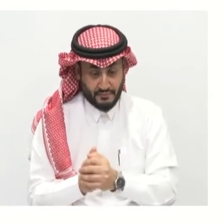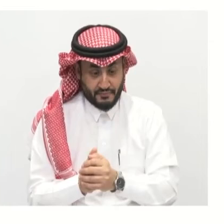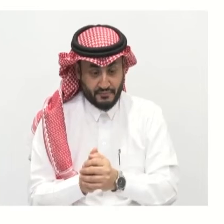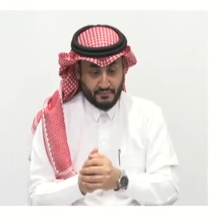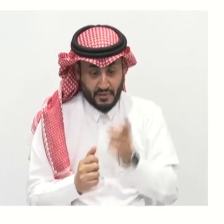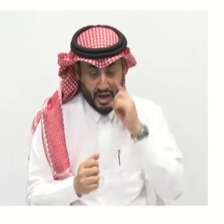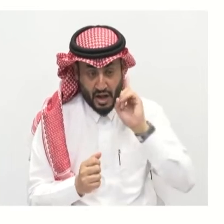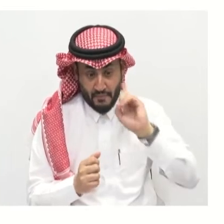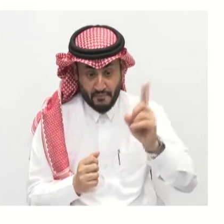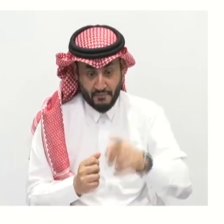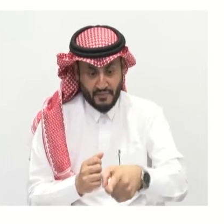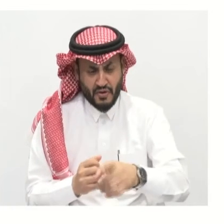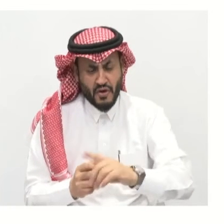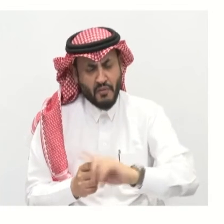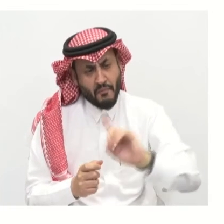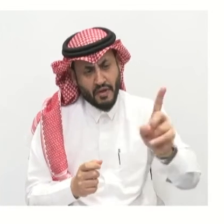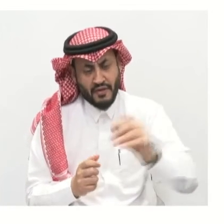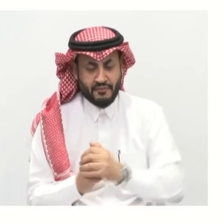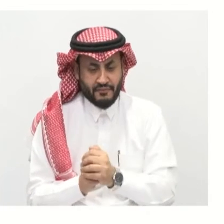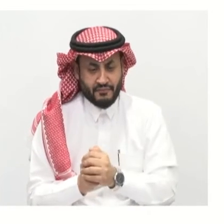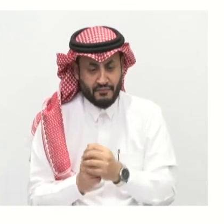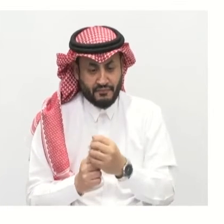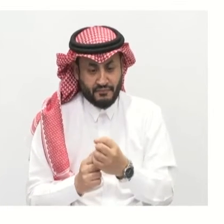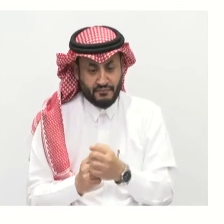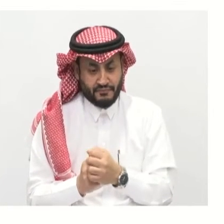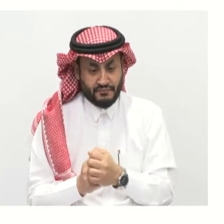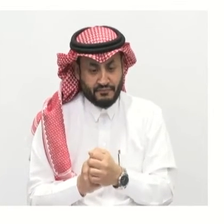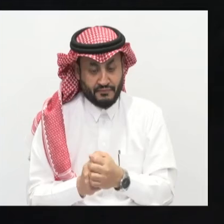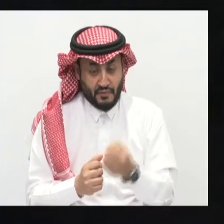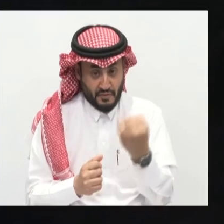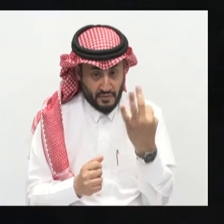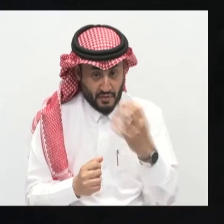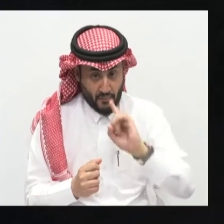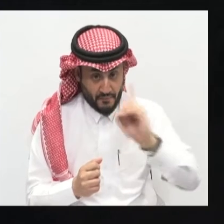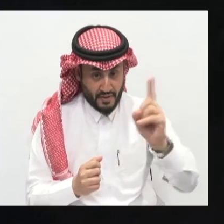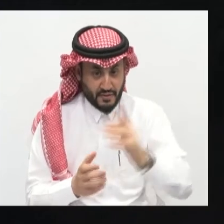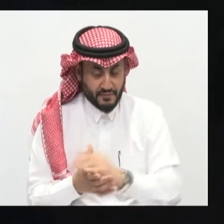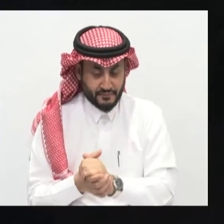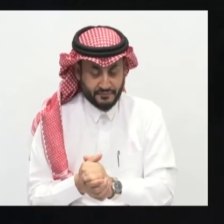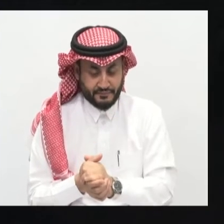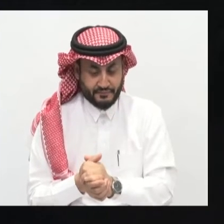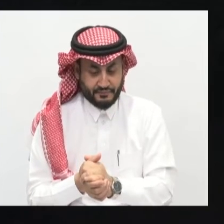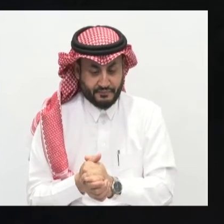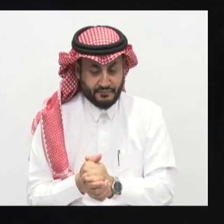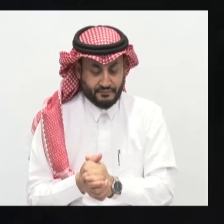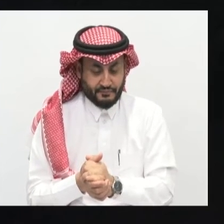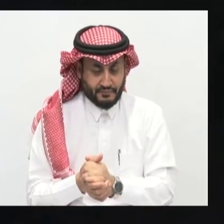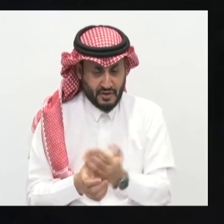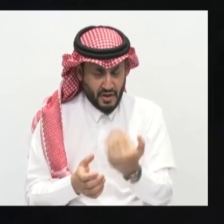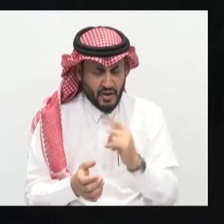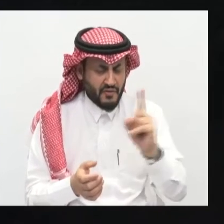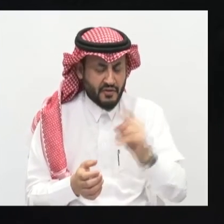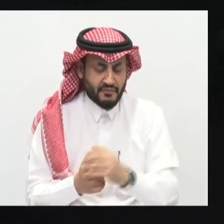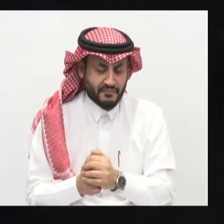plants. This boy is over here. So, what do you think the boy will say? Is it near or